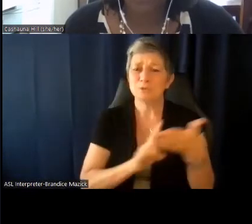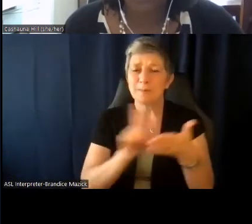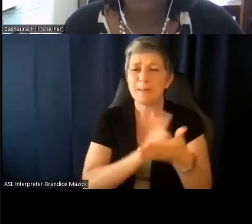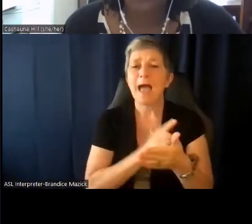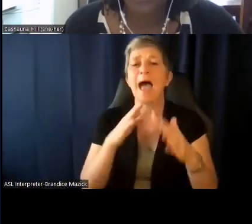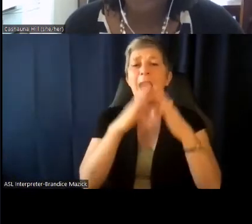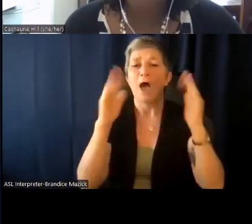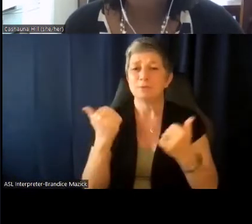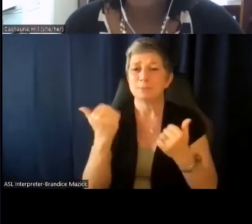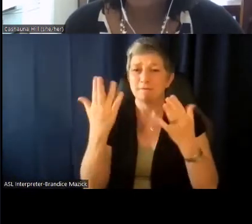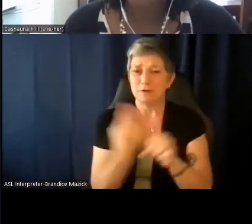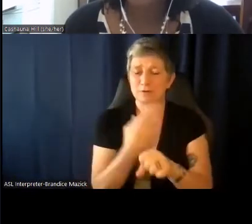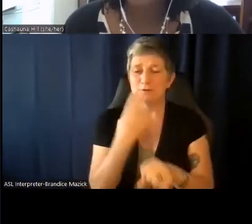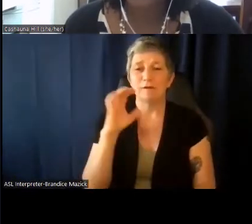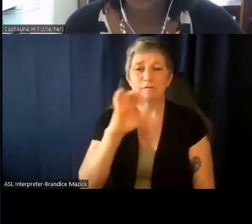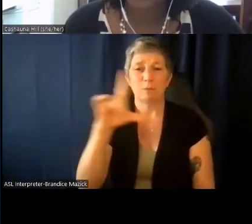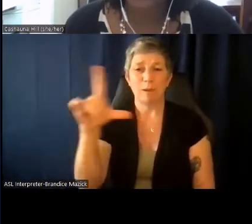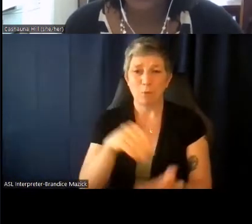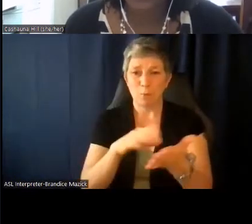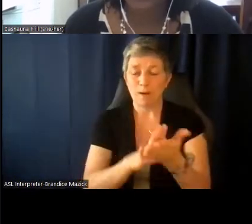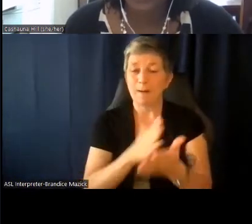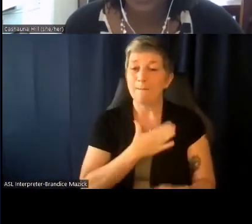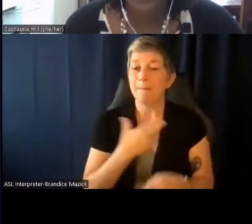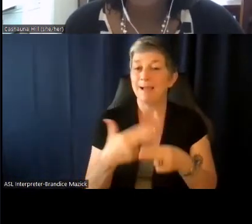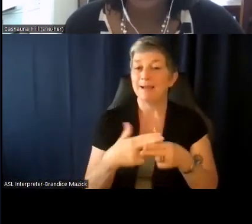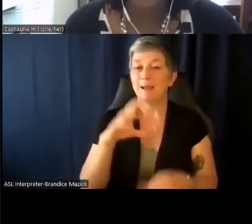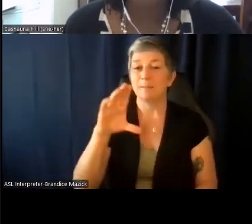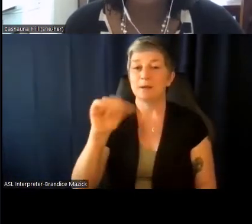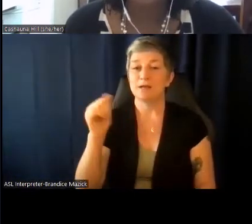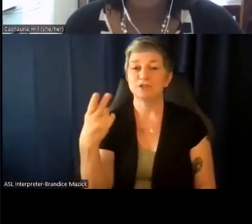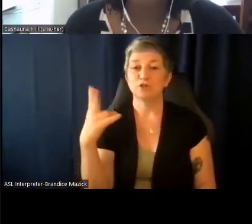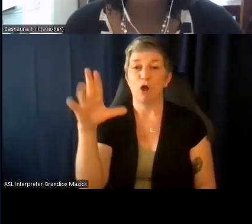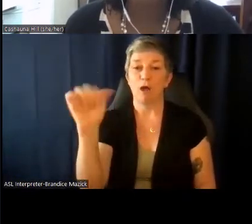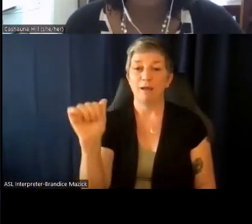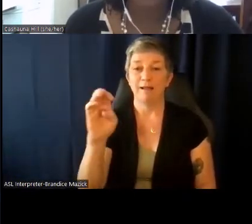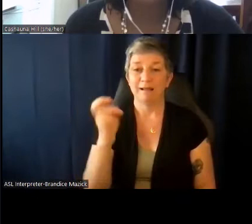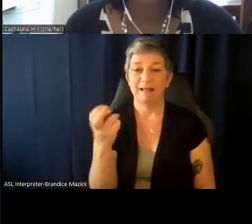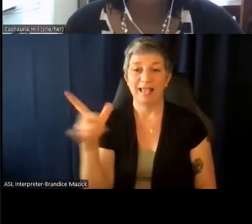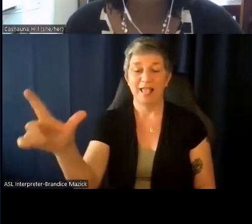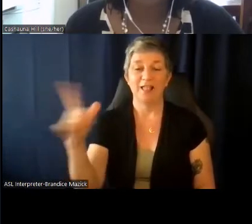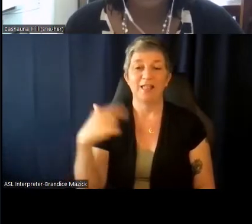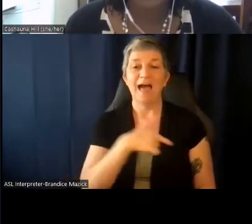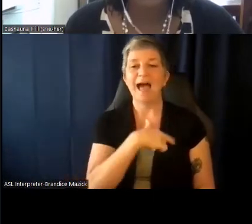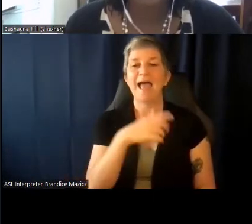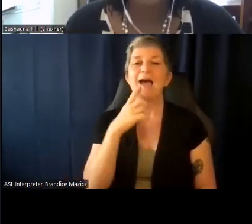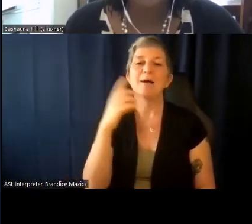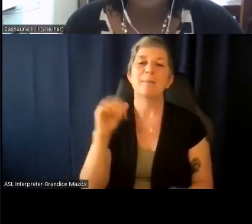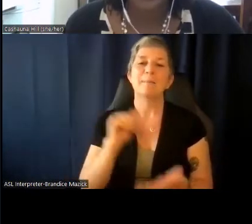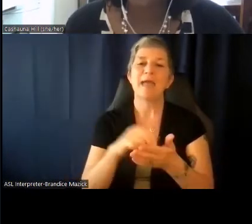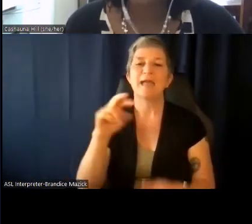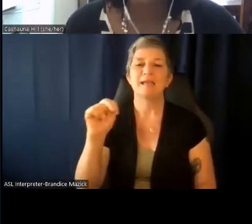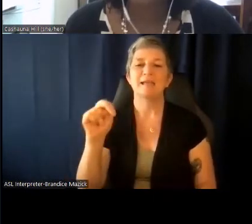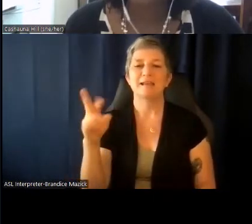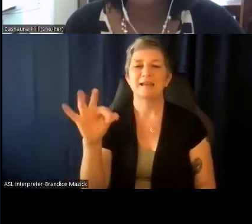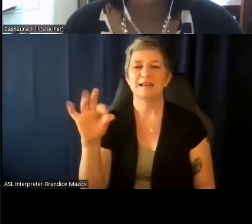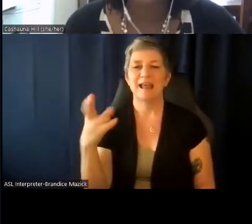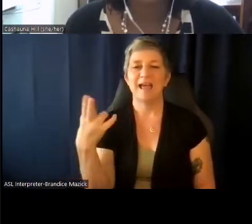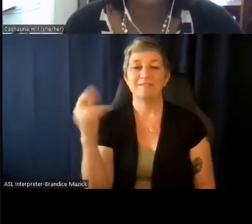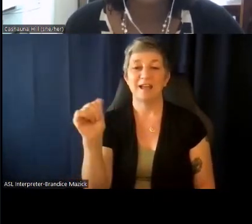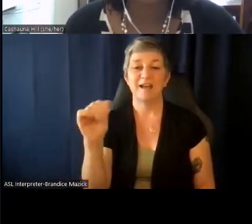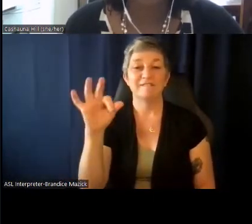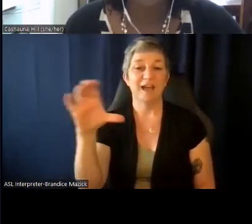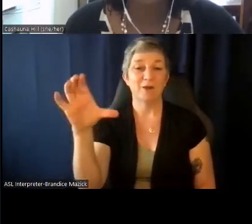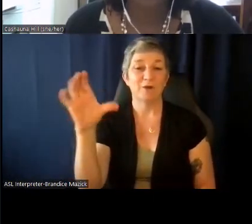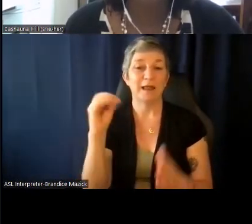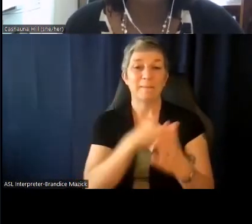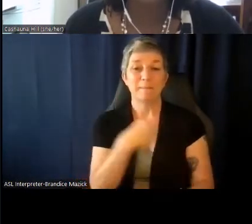Criminal Records. My name is Kashana Hill, and I am a NAFTA faculty member, and I also serve as the